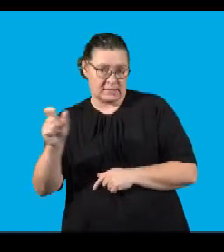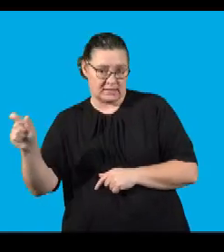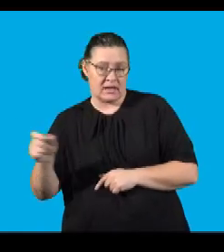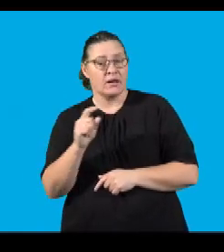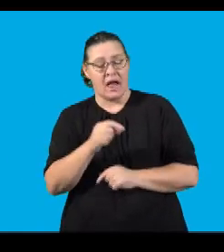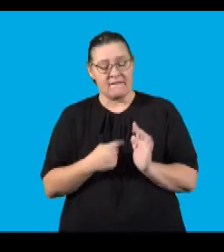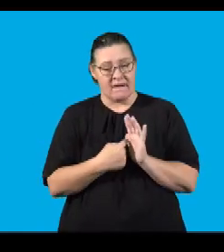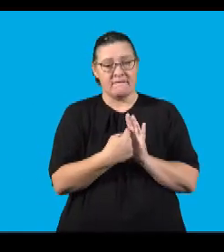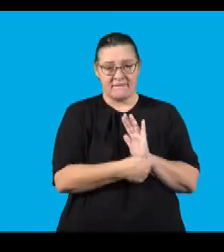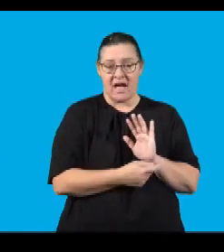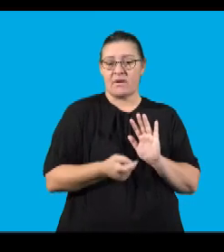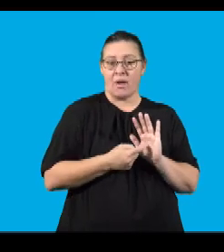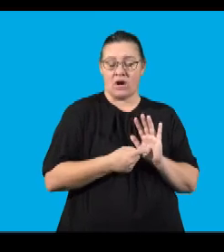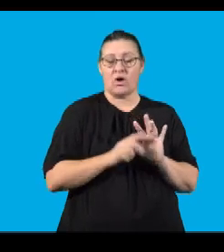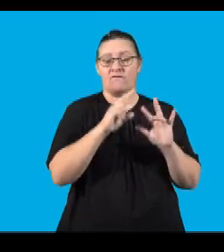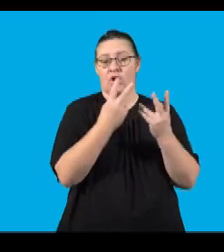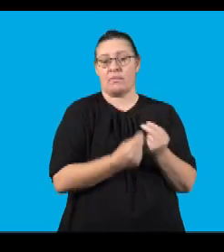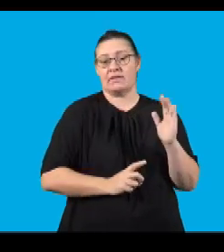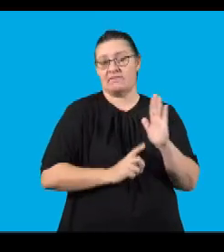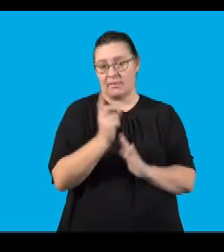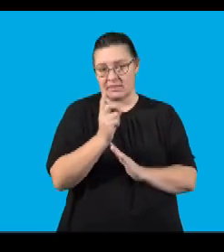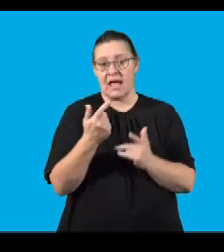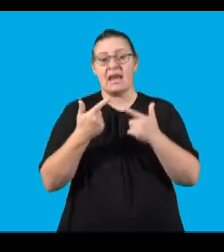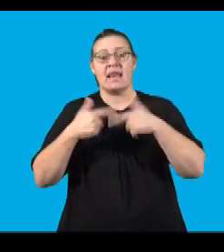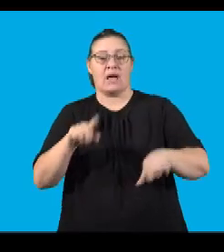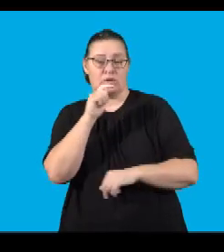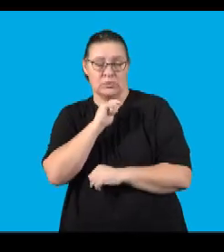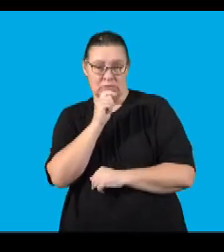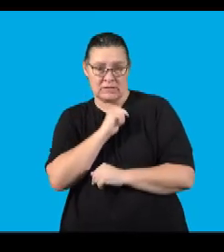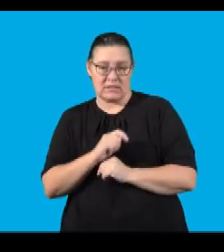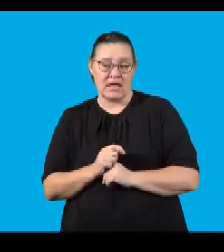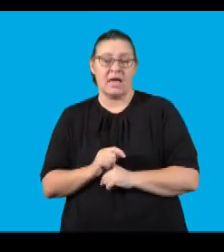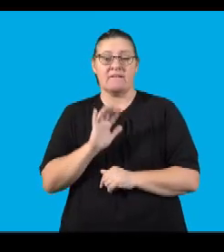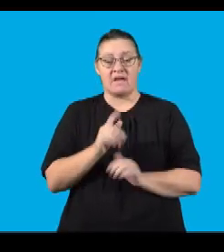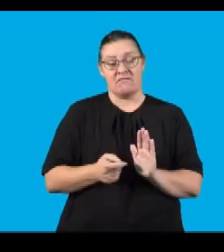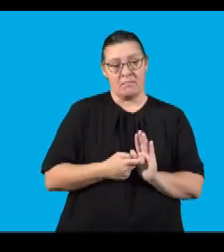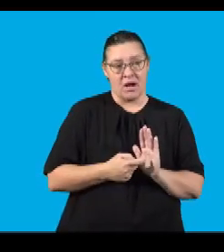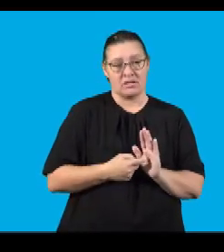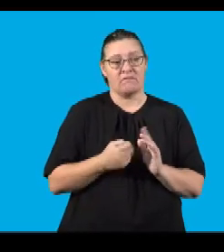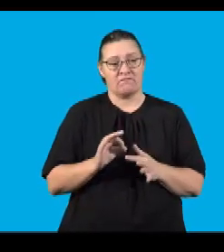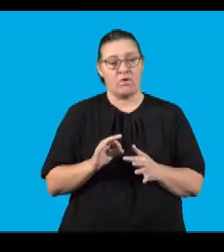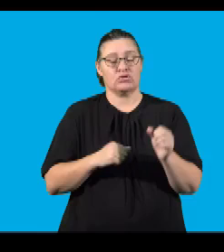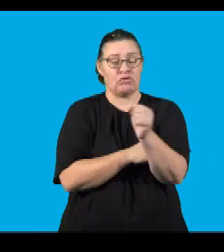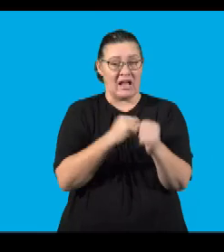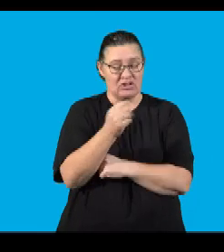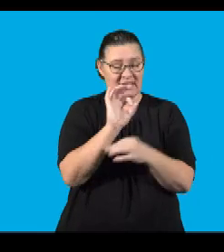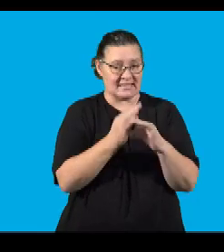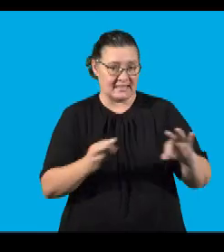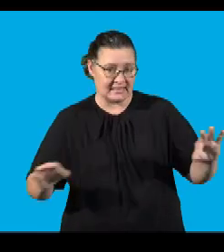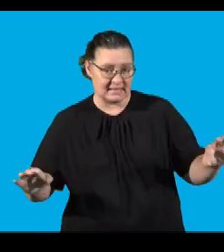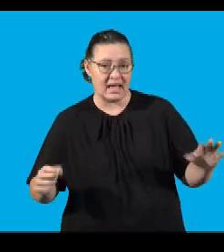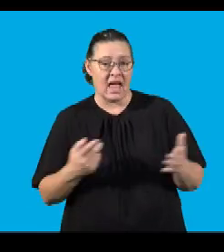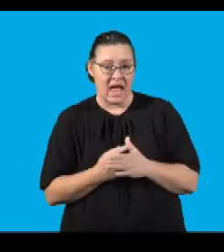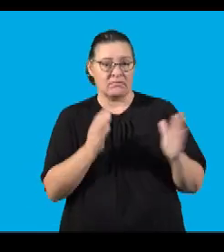be 5 marks on vocabulary development and language use, and 5 marks on sentence structures and